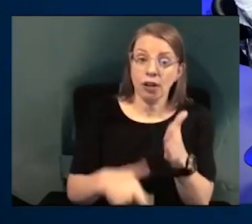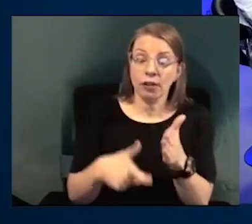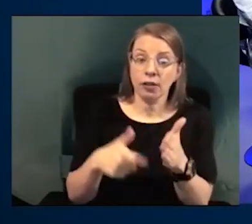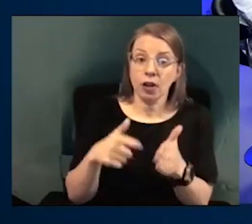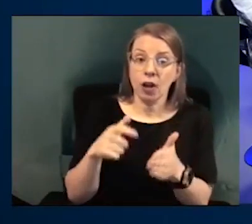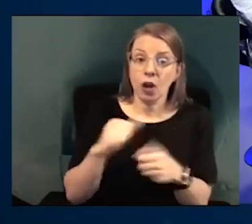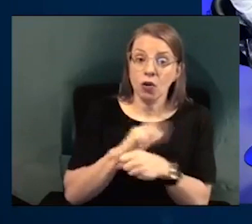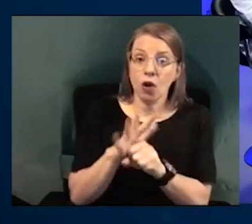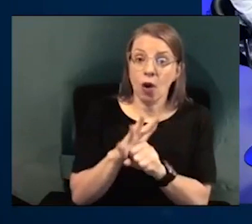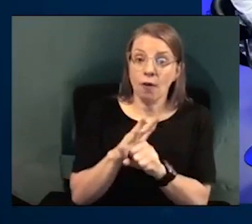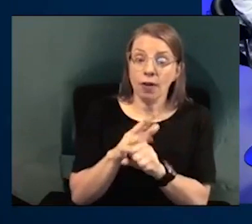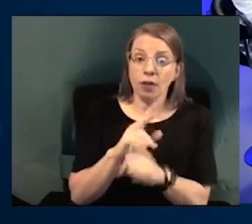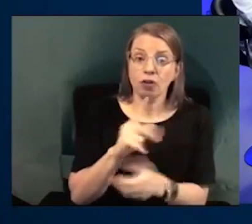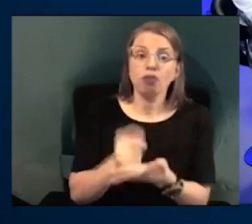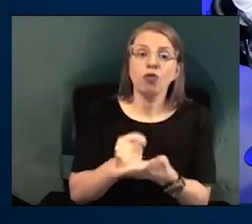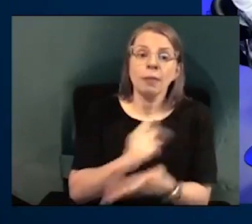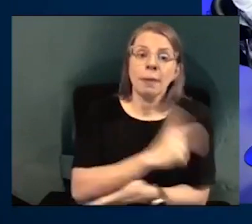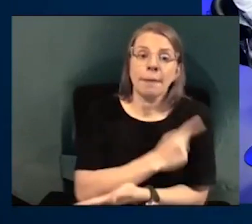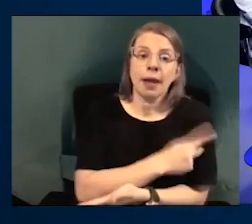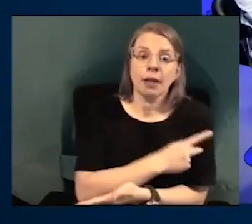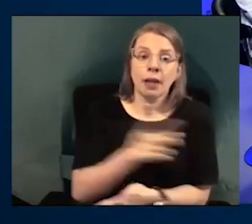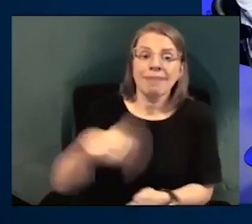they're not responsible for?